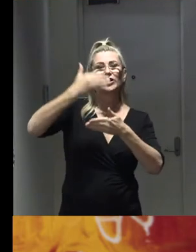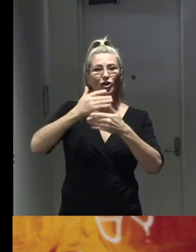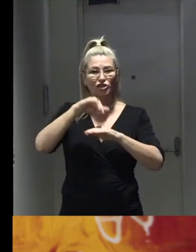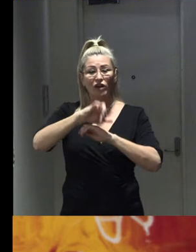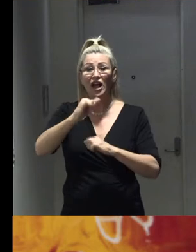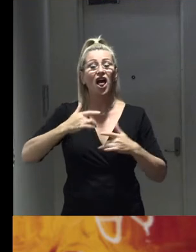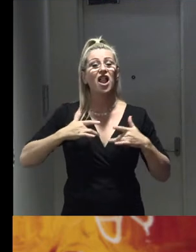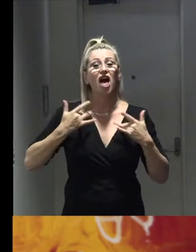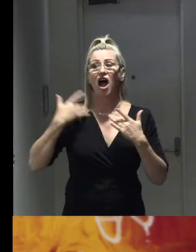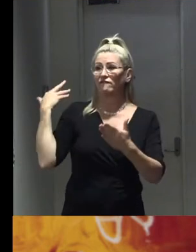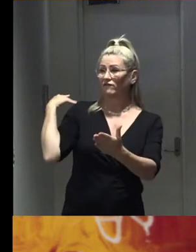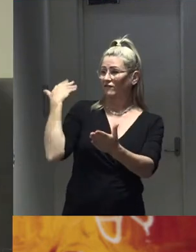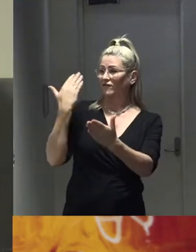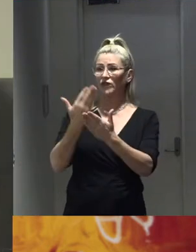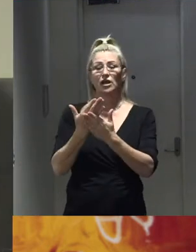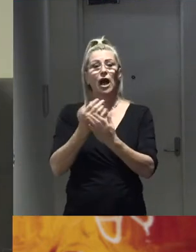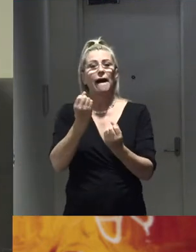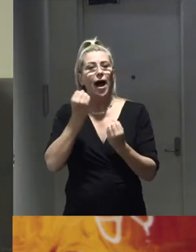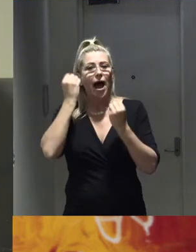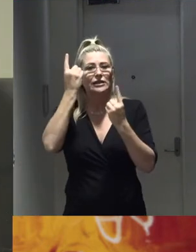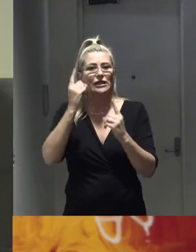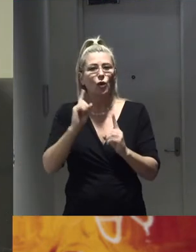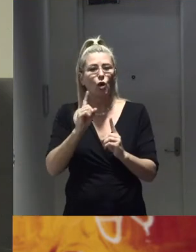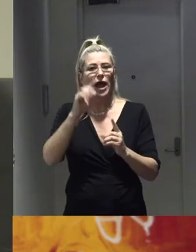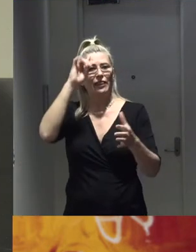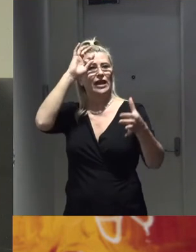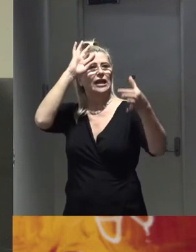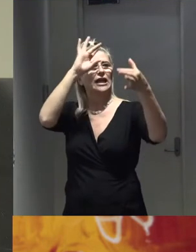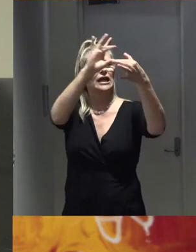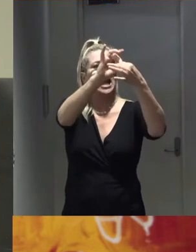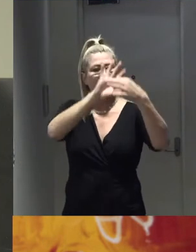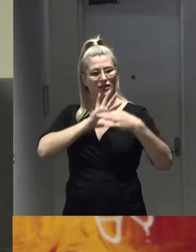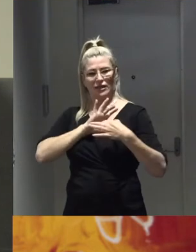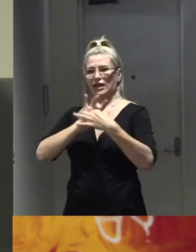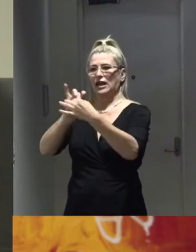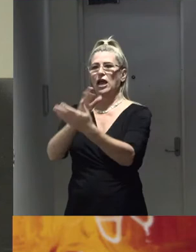experience, meaning-making, and connections to the world around us.